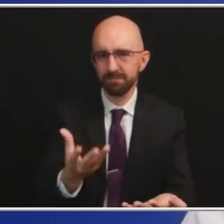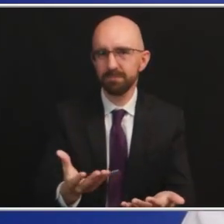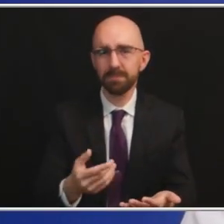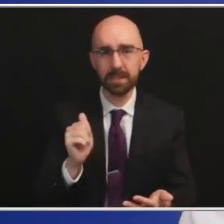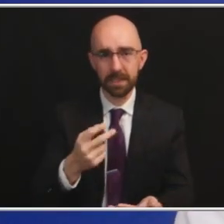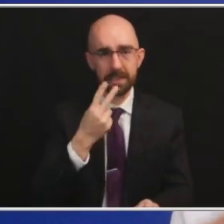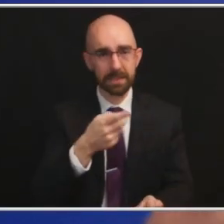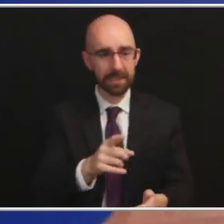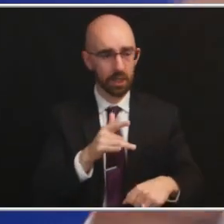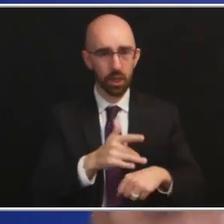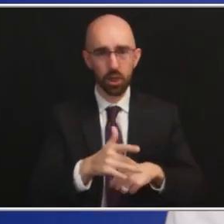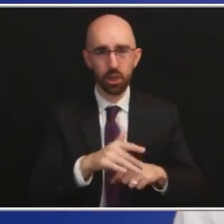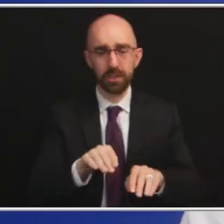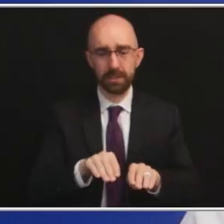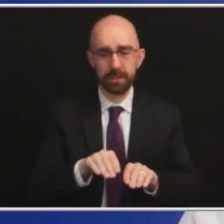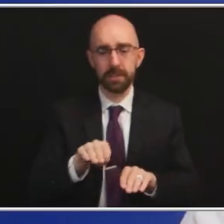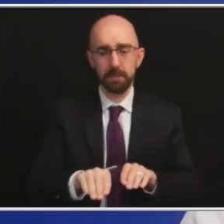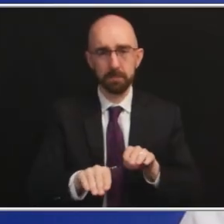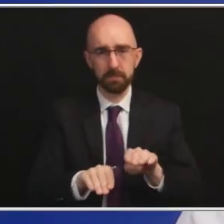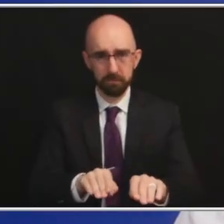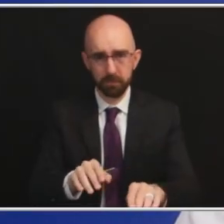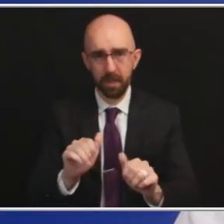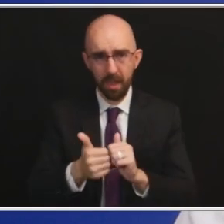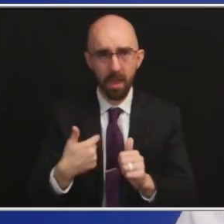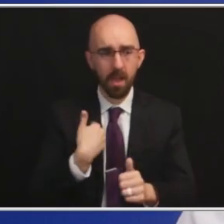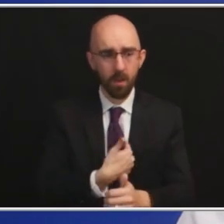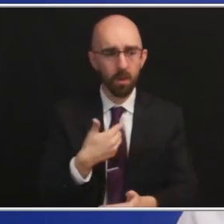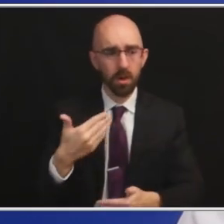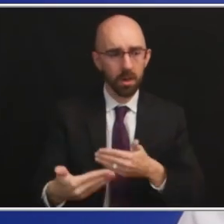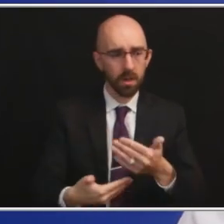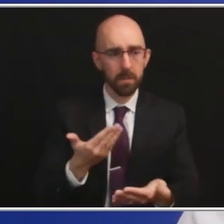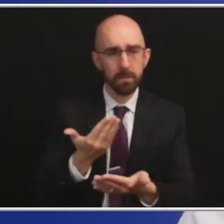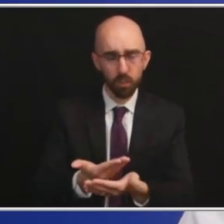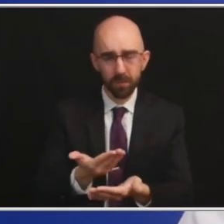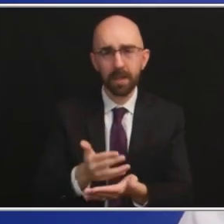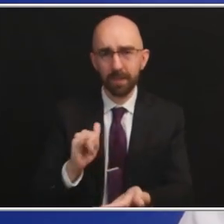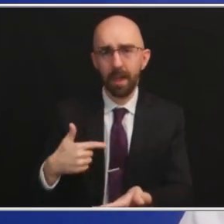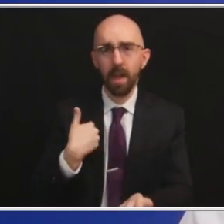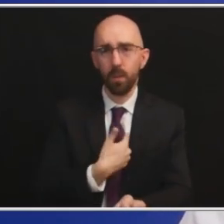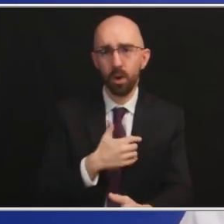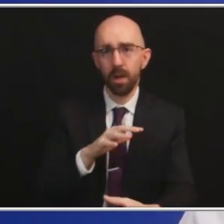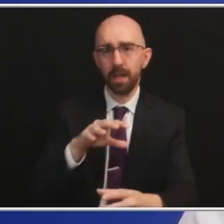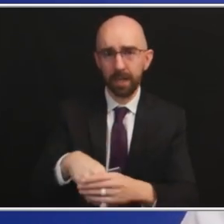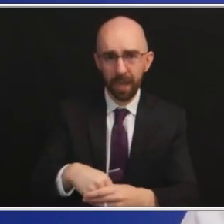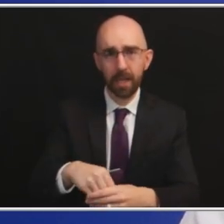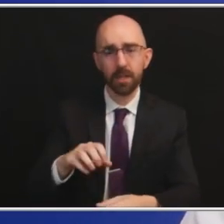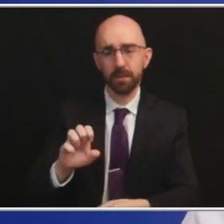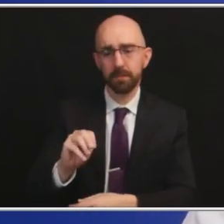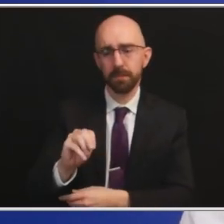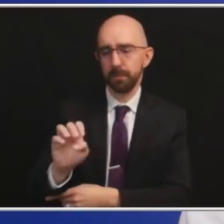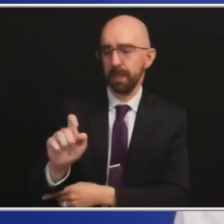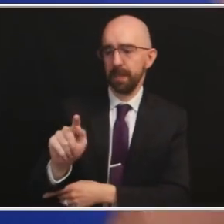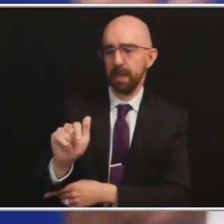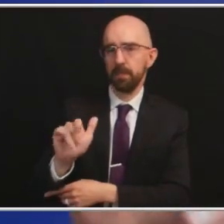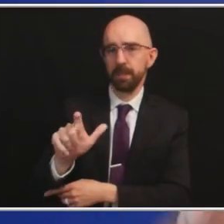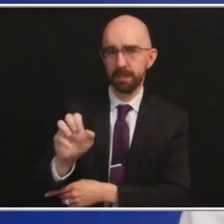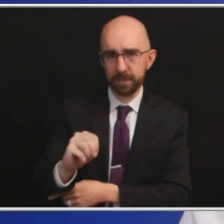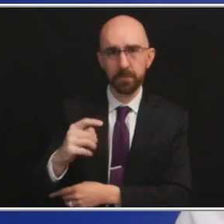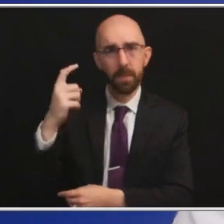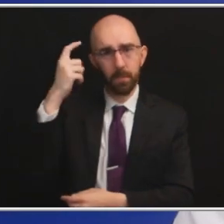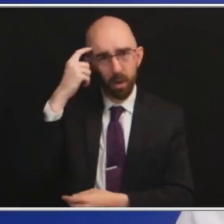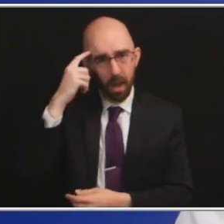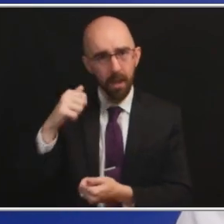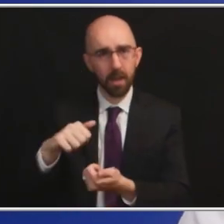early steps. You can see how we're going about proving that we're engaging, metabolism, we're engaging the brain, and then we're seeing